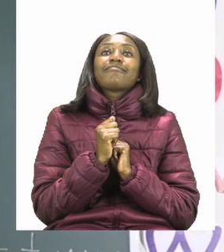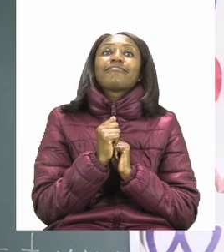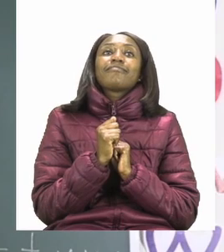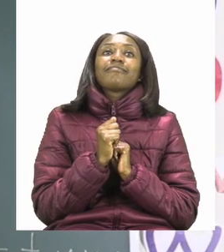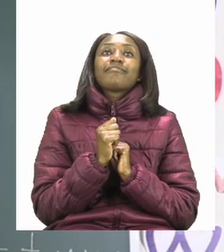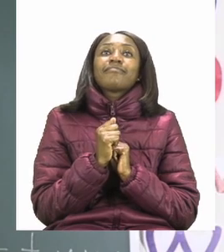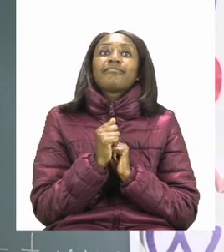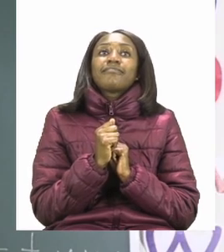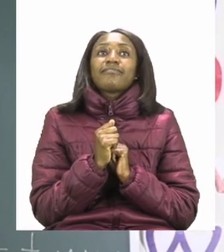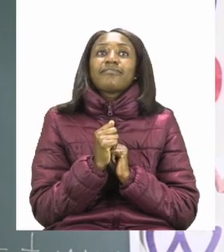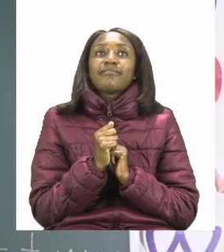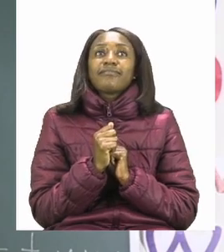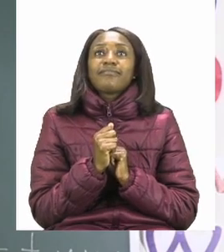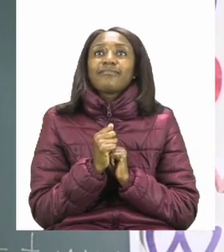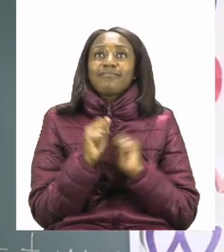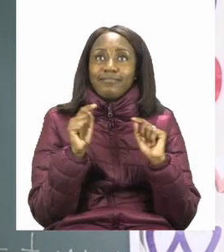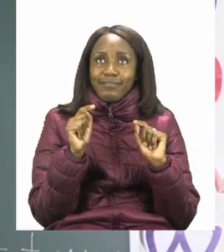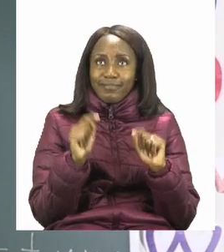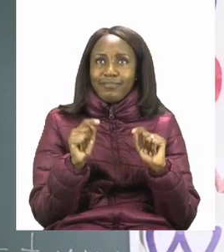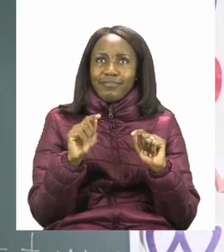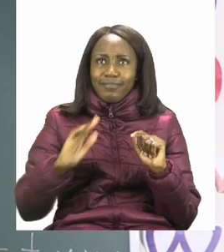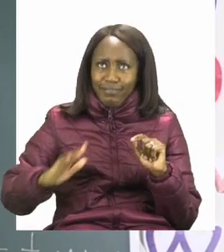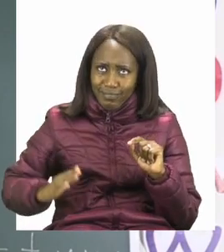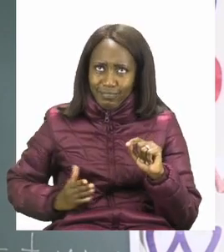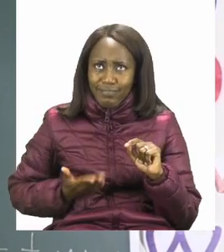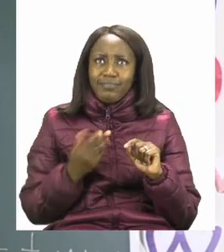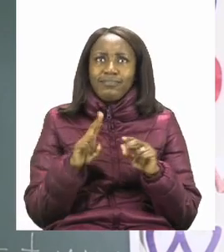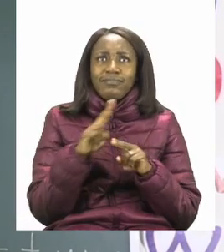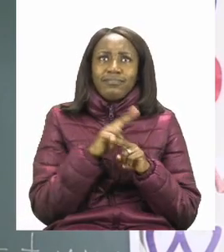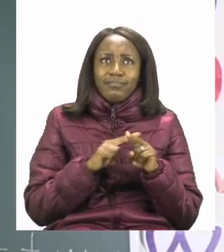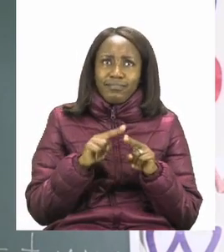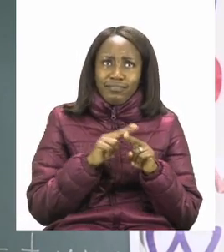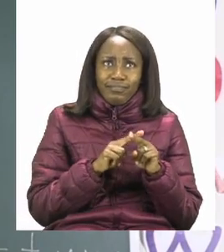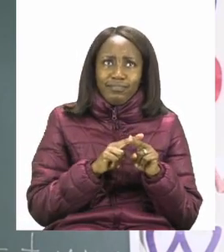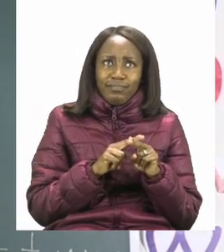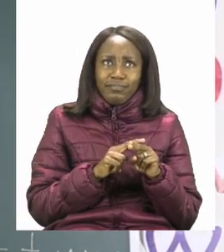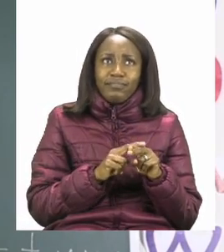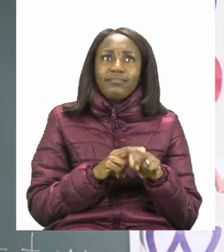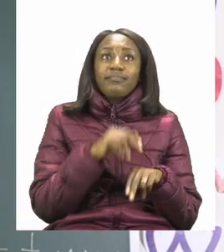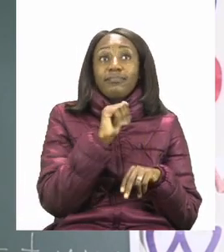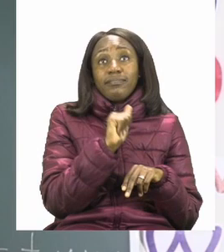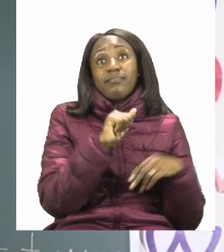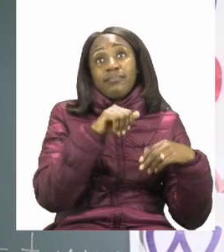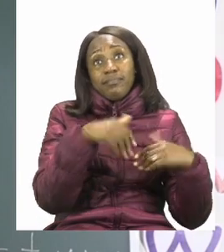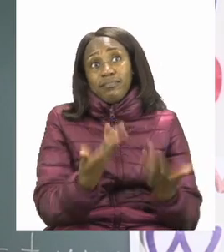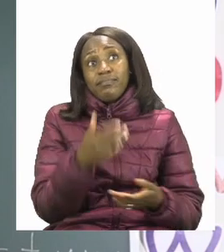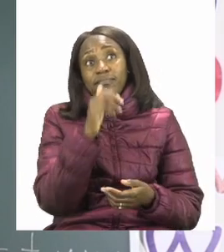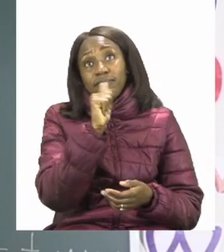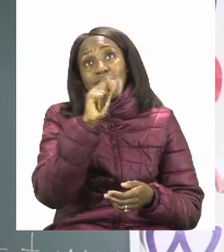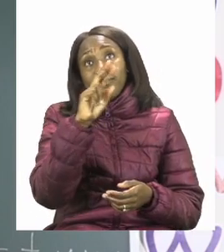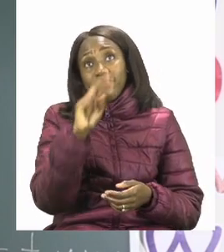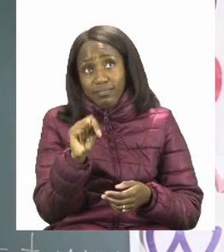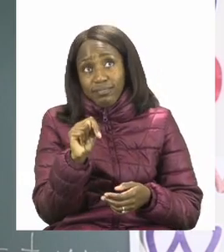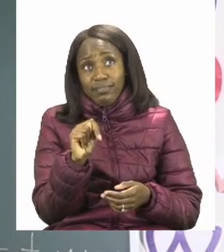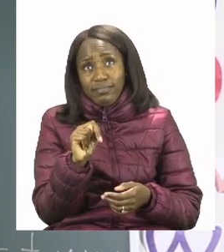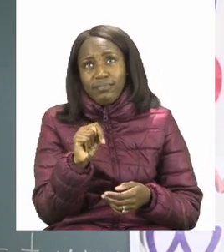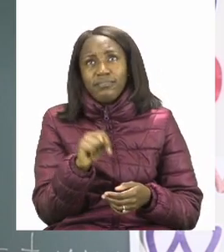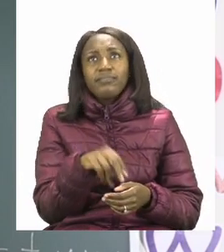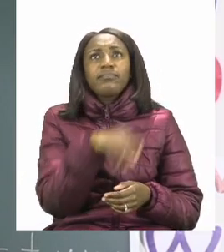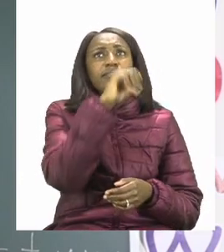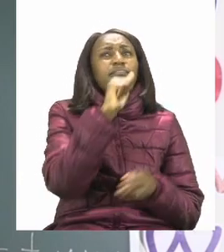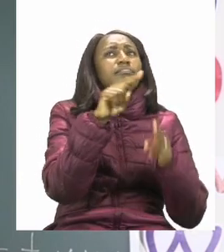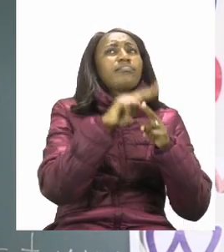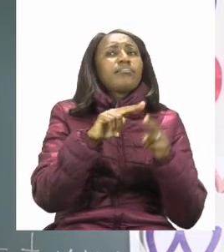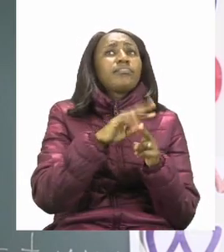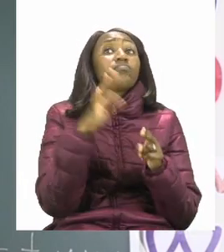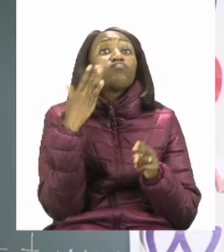that, they said that they would like us to use articles as well. Now, when we have a, it's because